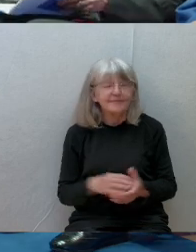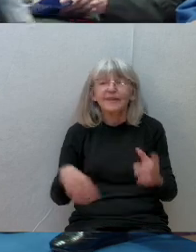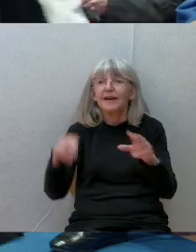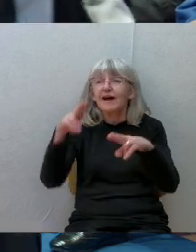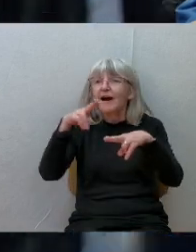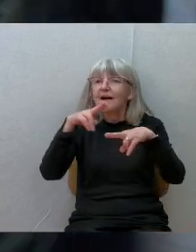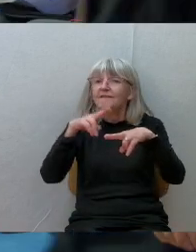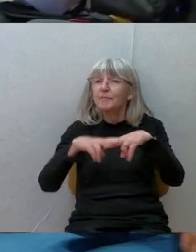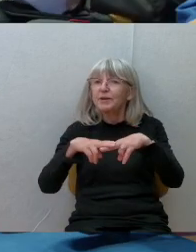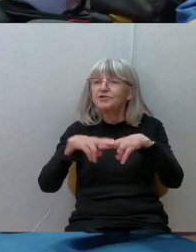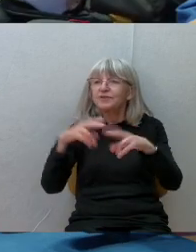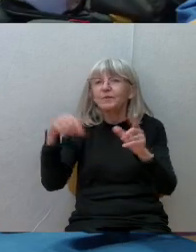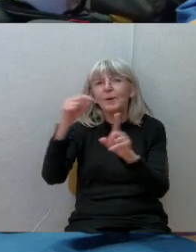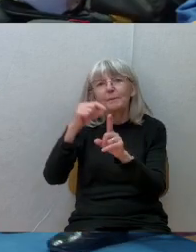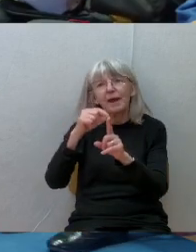Fabrizio Palmucci.